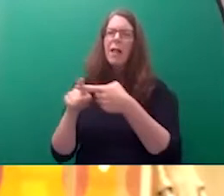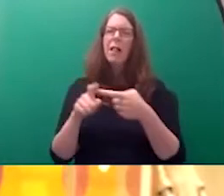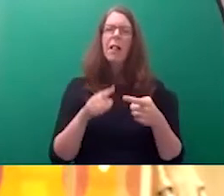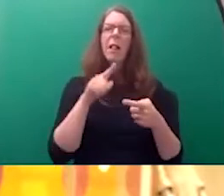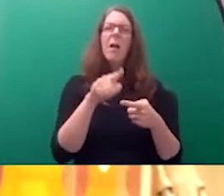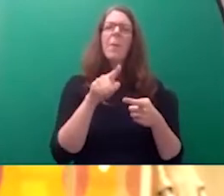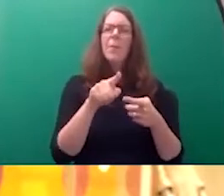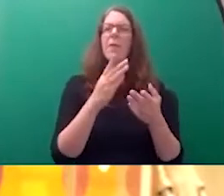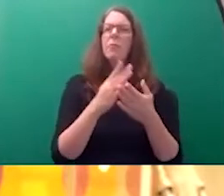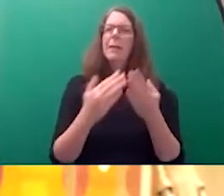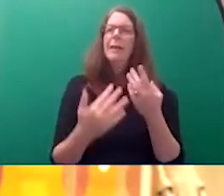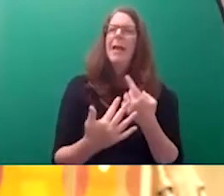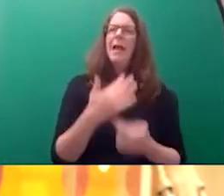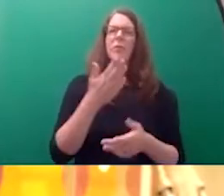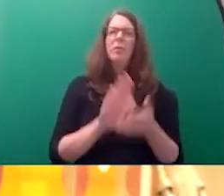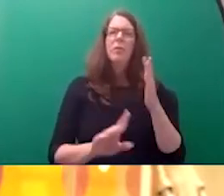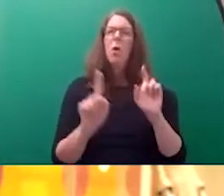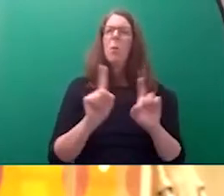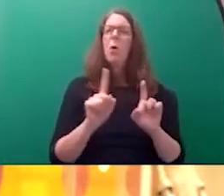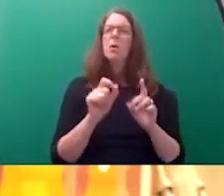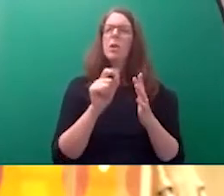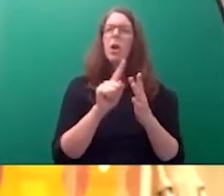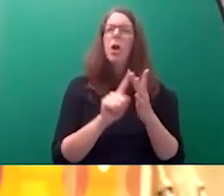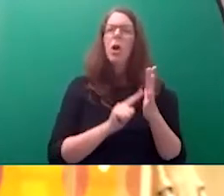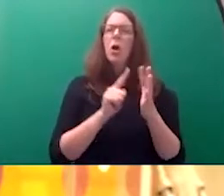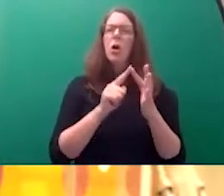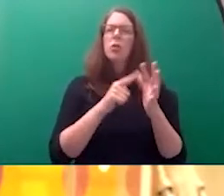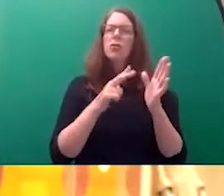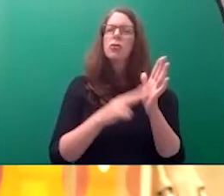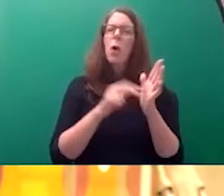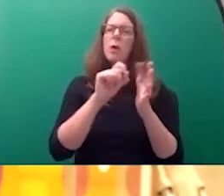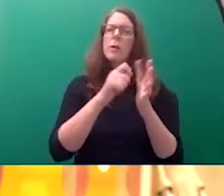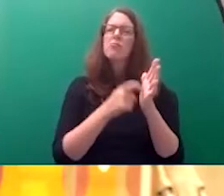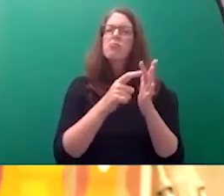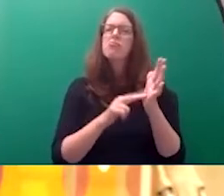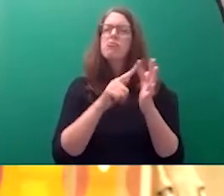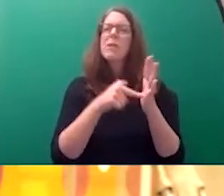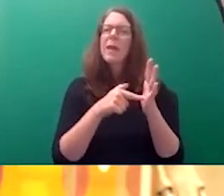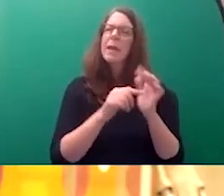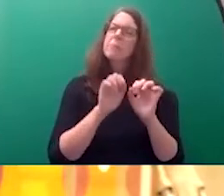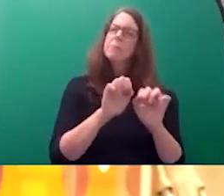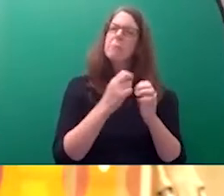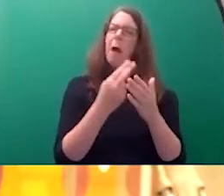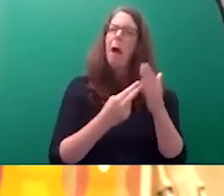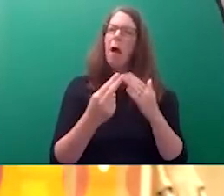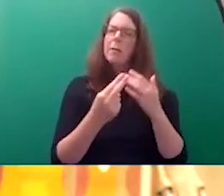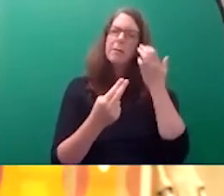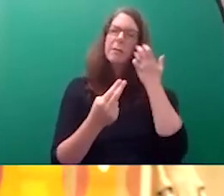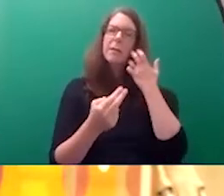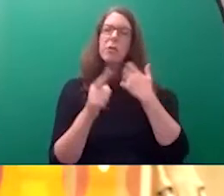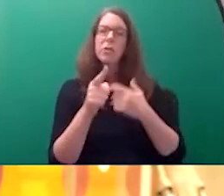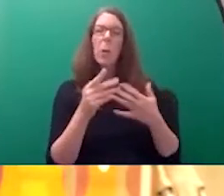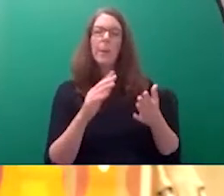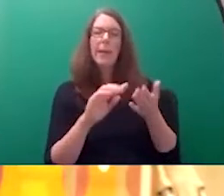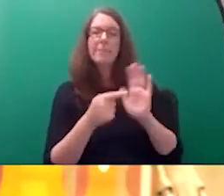Jean Prouvé's piece. We sort of created these stands that we could display the clothes on, and they've got little